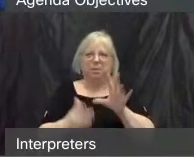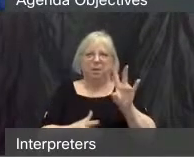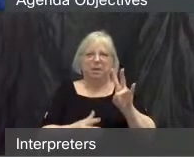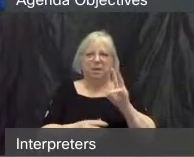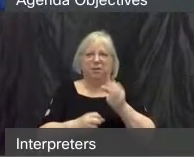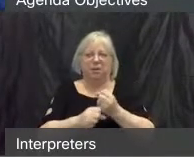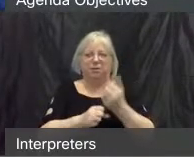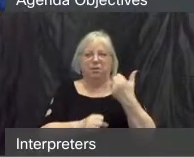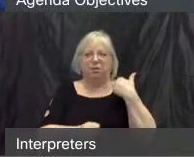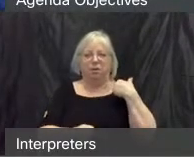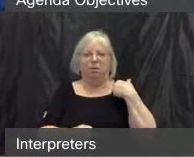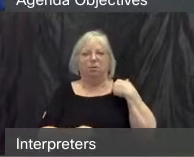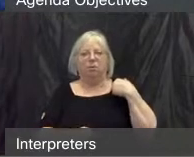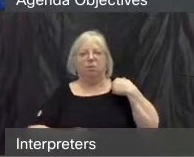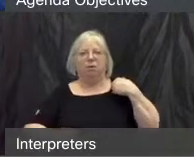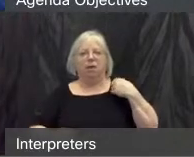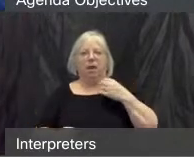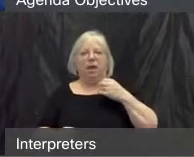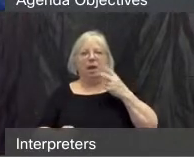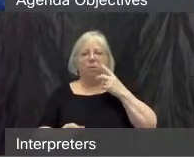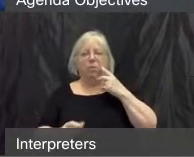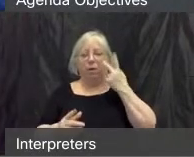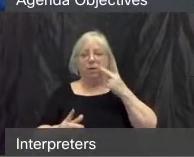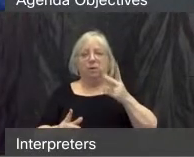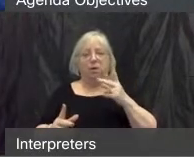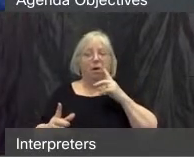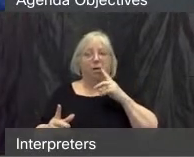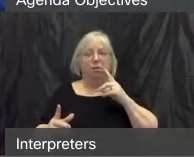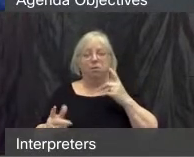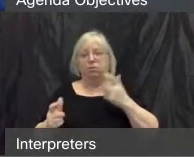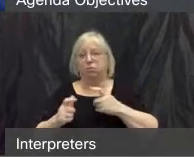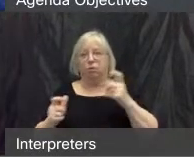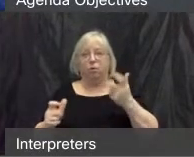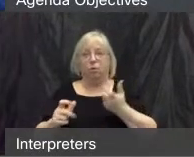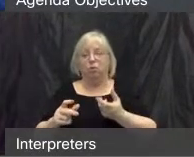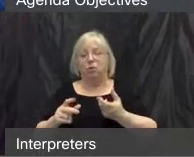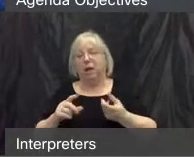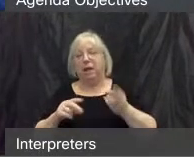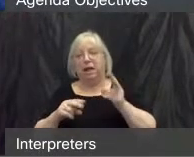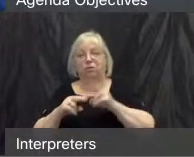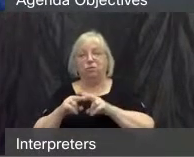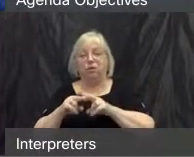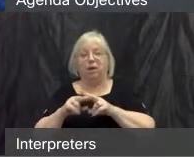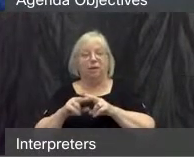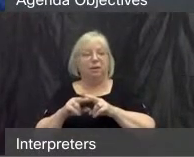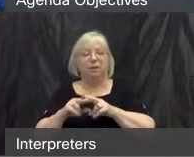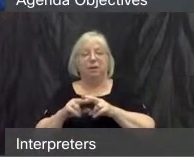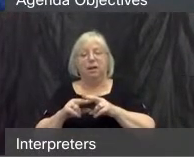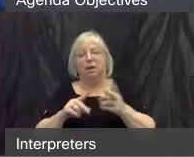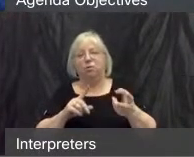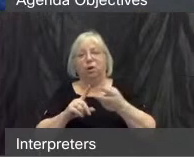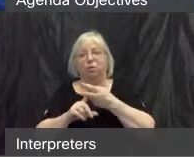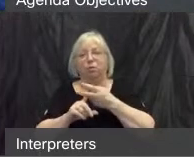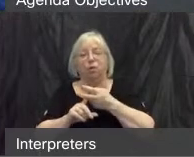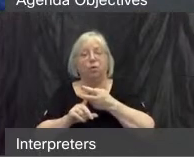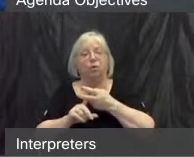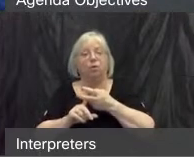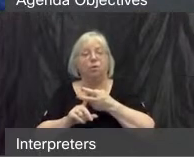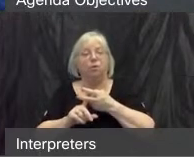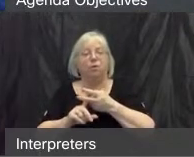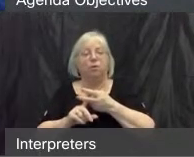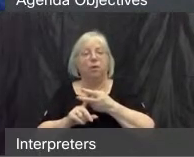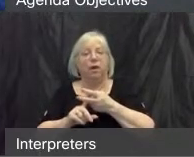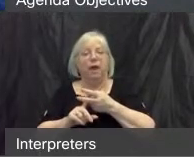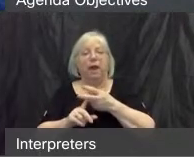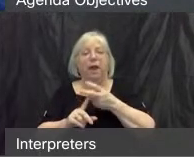ago, and we saw a dramatic increase. Then to some of the